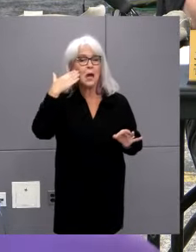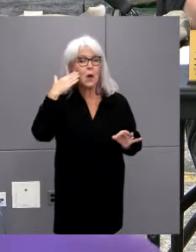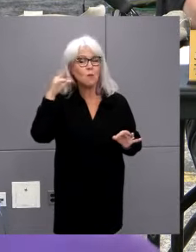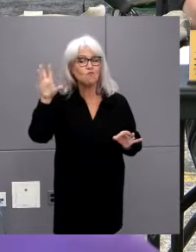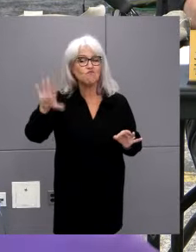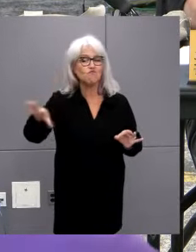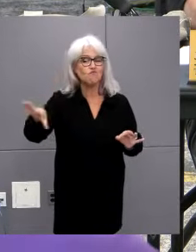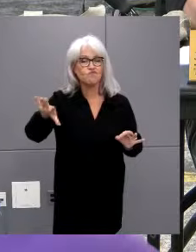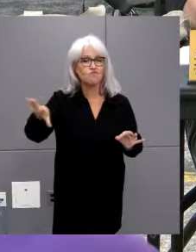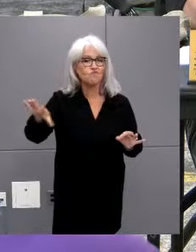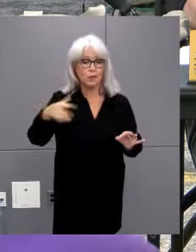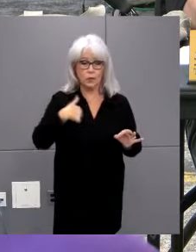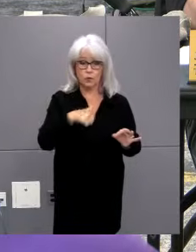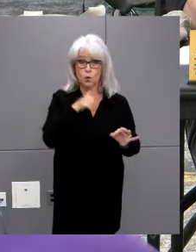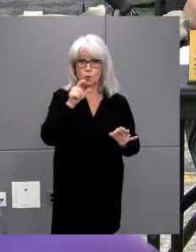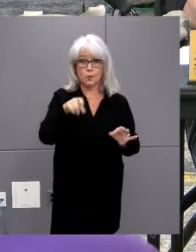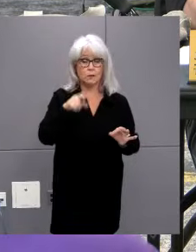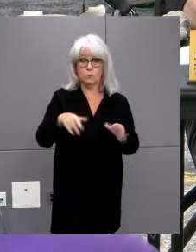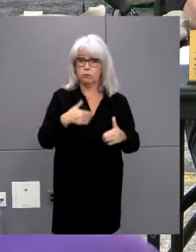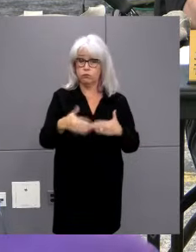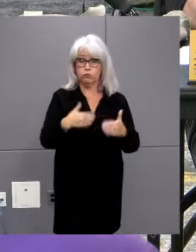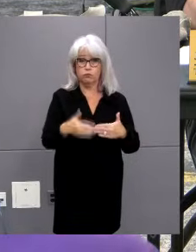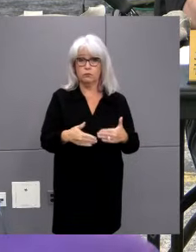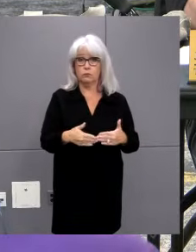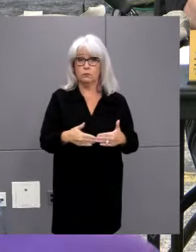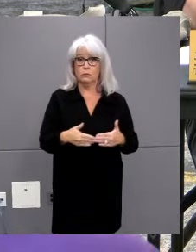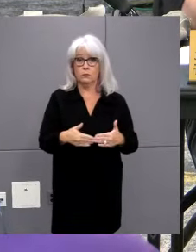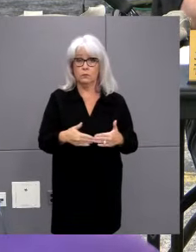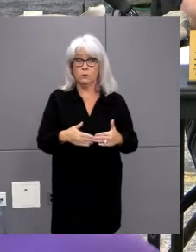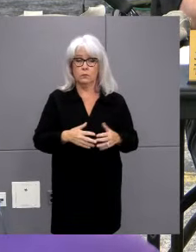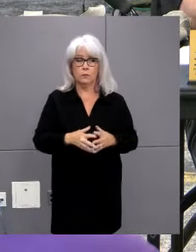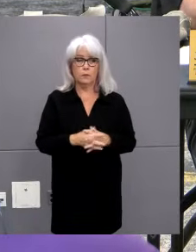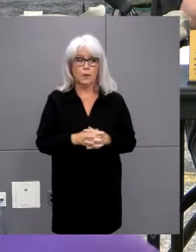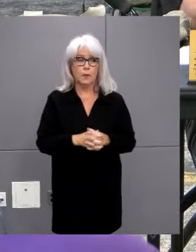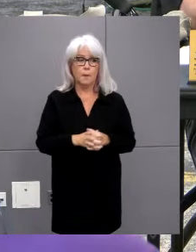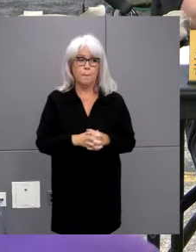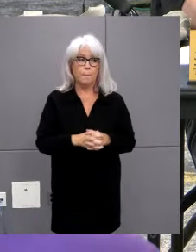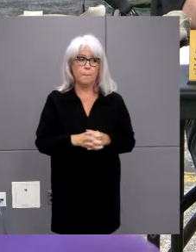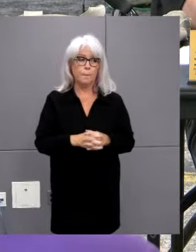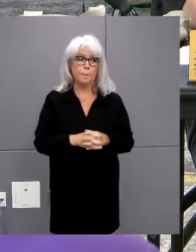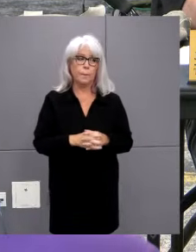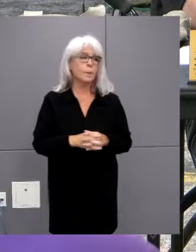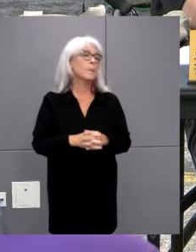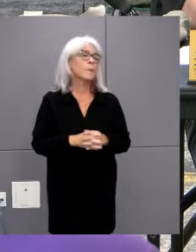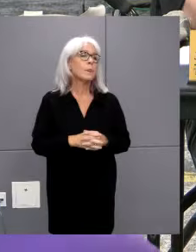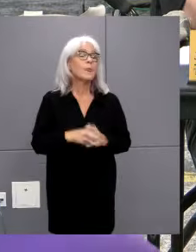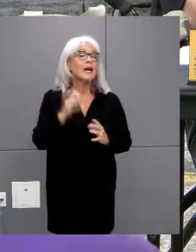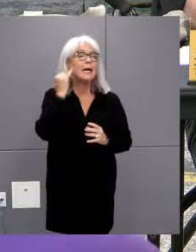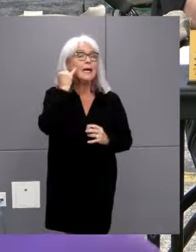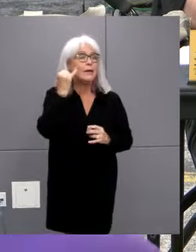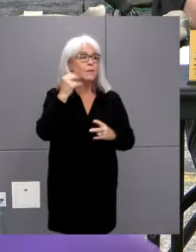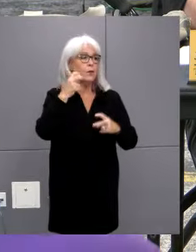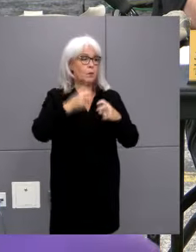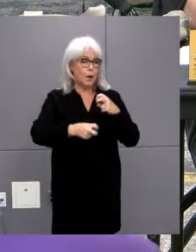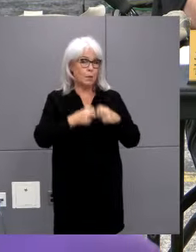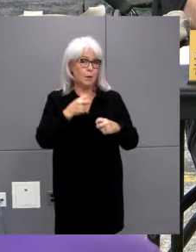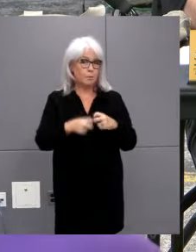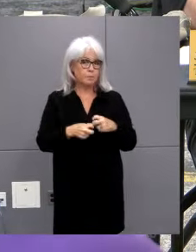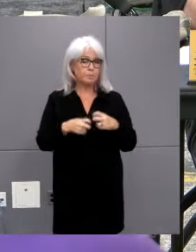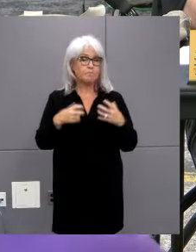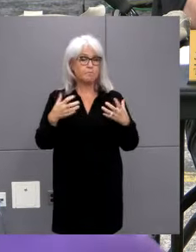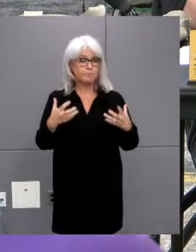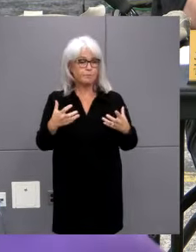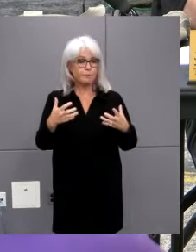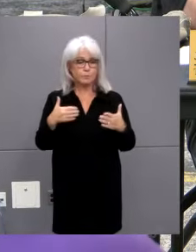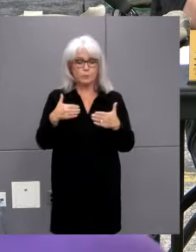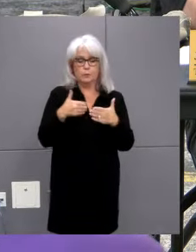and we don't want to go down that path. Okay, so if the problem is the